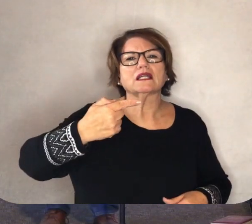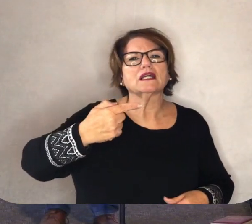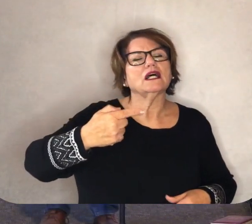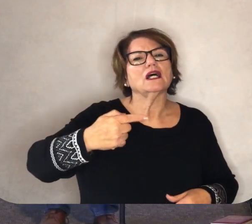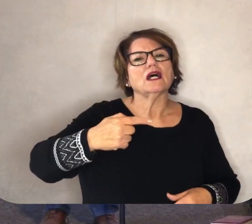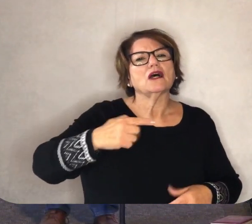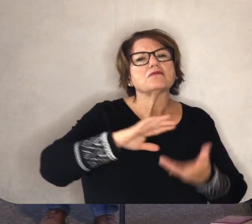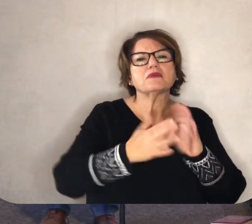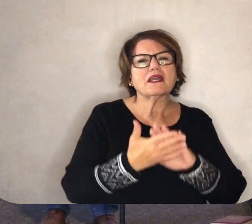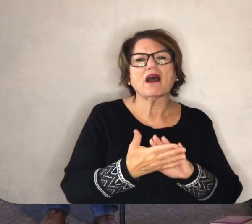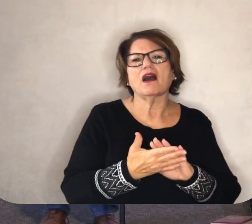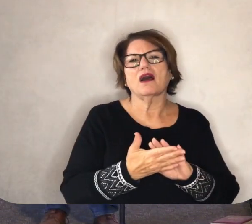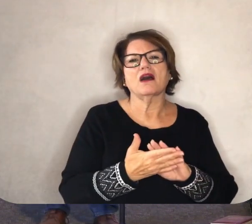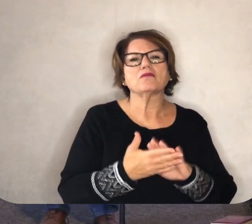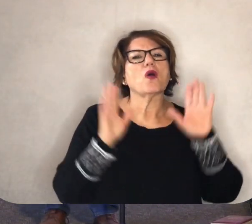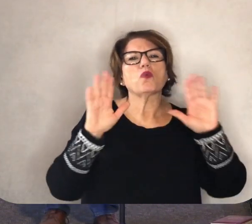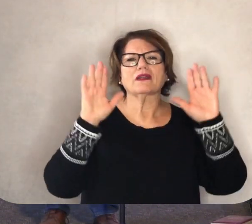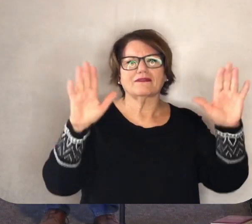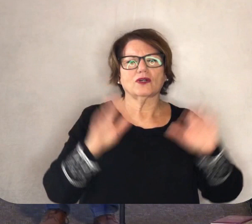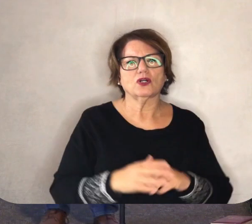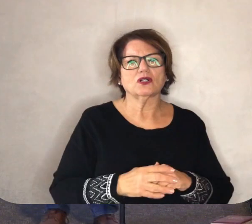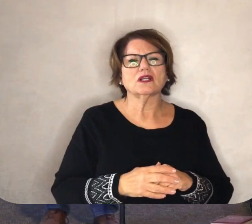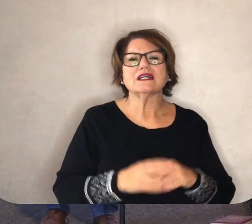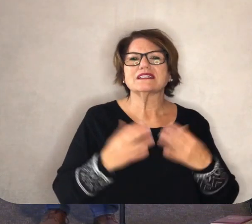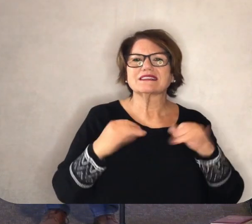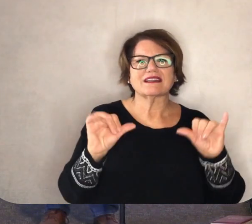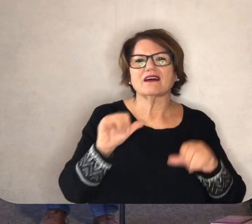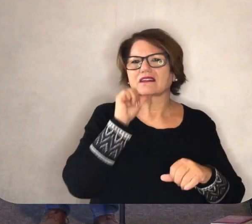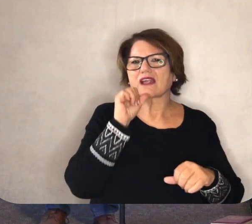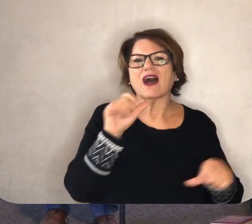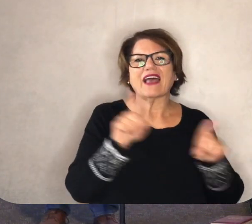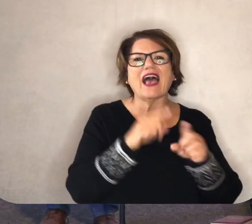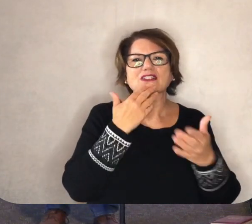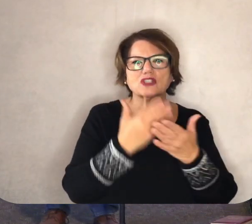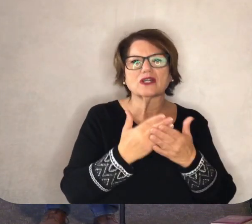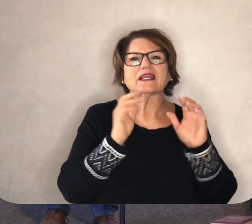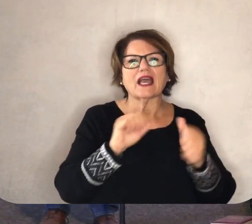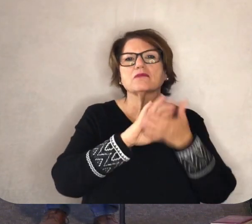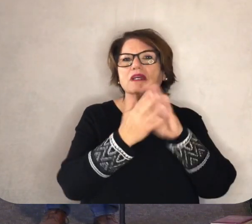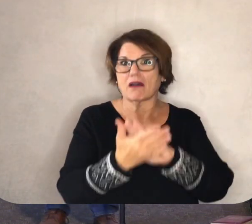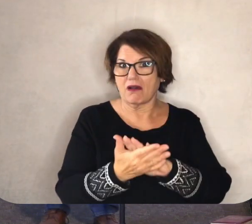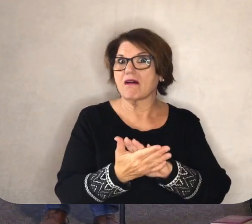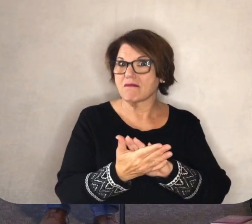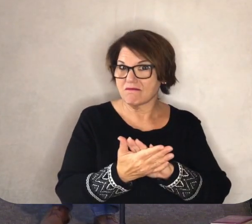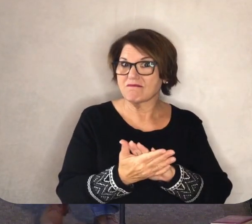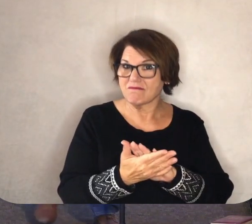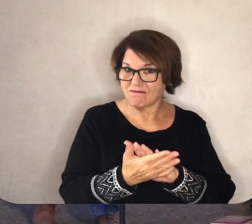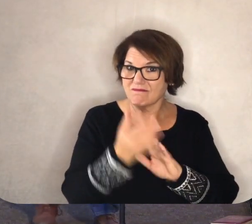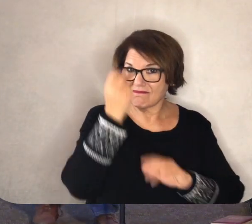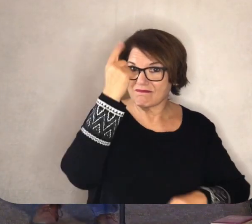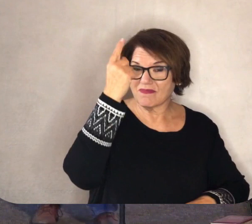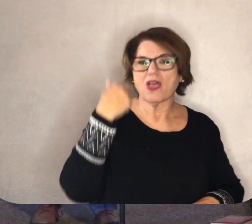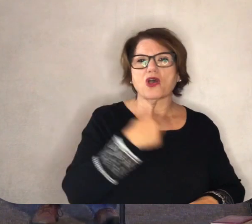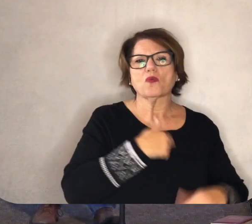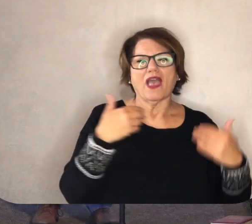absolutely, totally wonderful, it will still not be as good as it gets, not by a long shot. We have